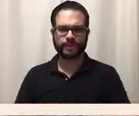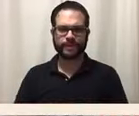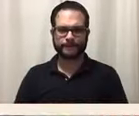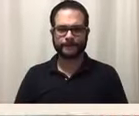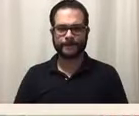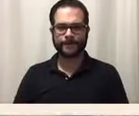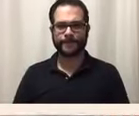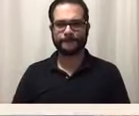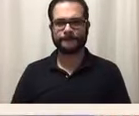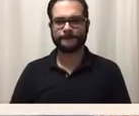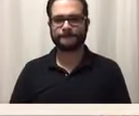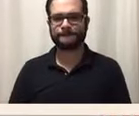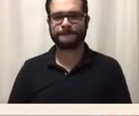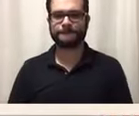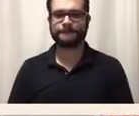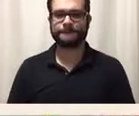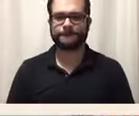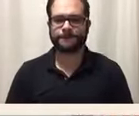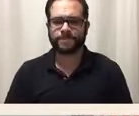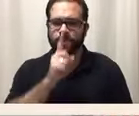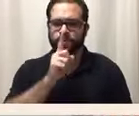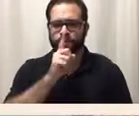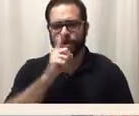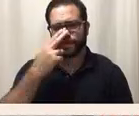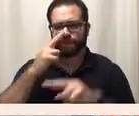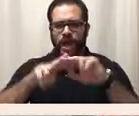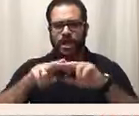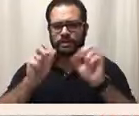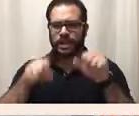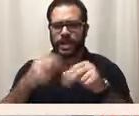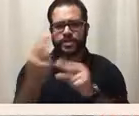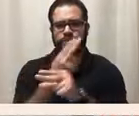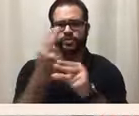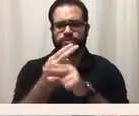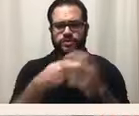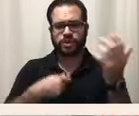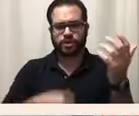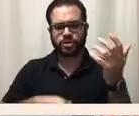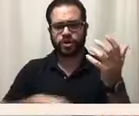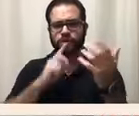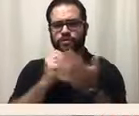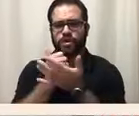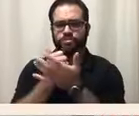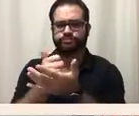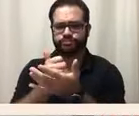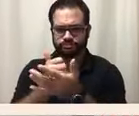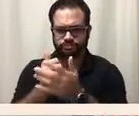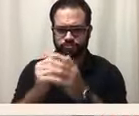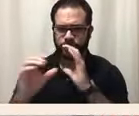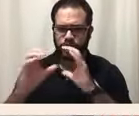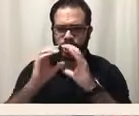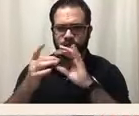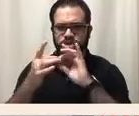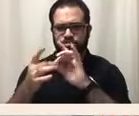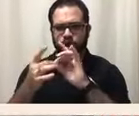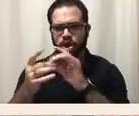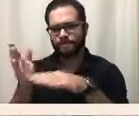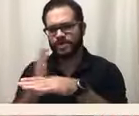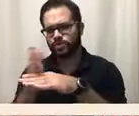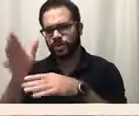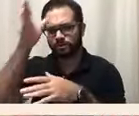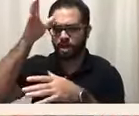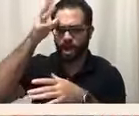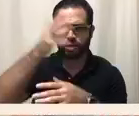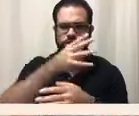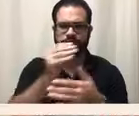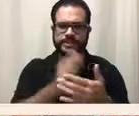It was such a blast getting to utilize the guitar to help build a bond, a communication bond between the father and son.